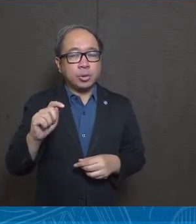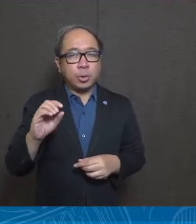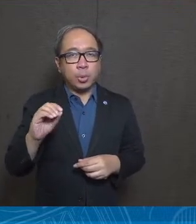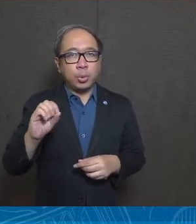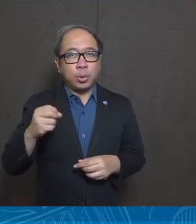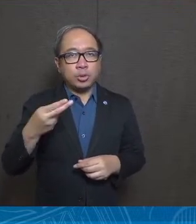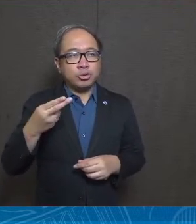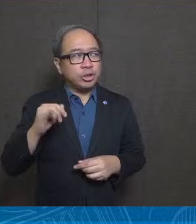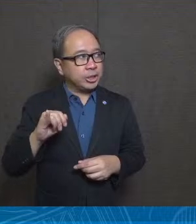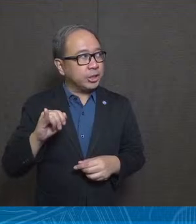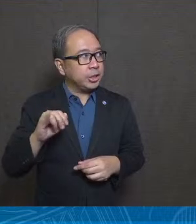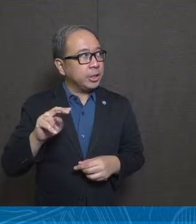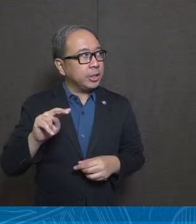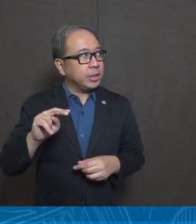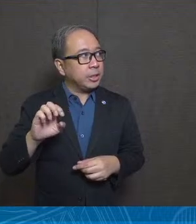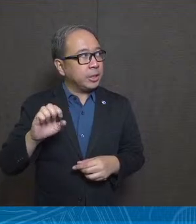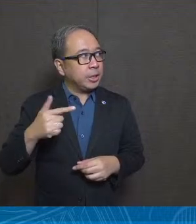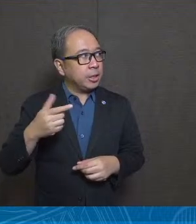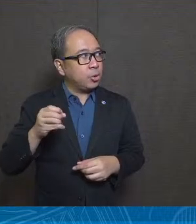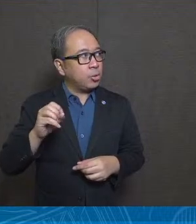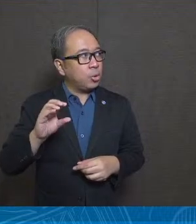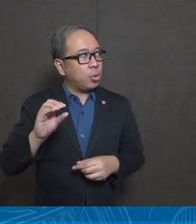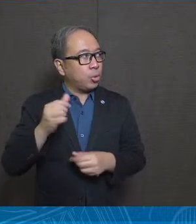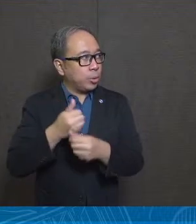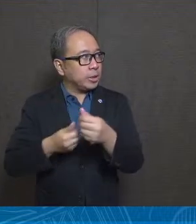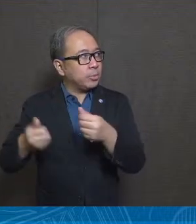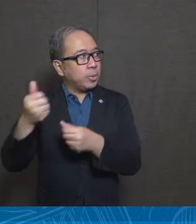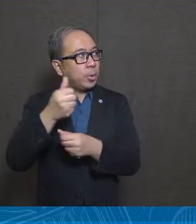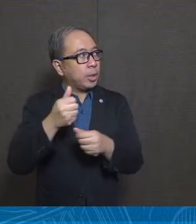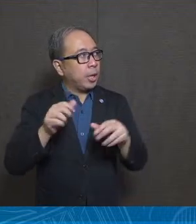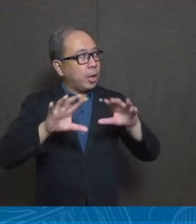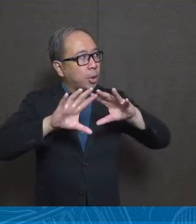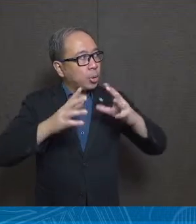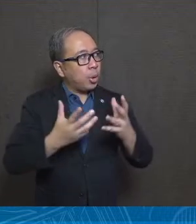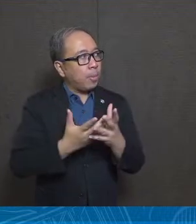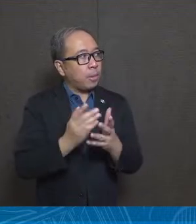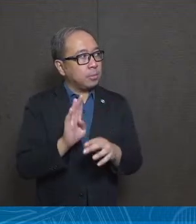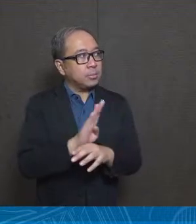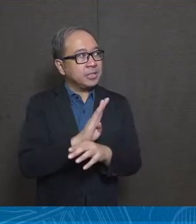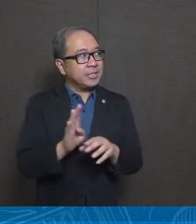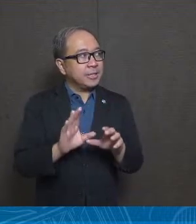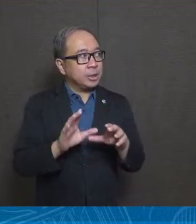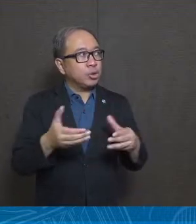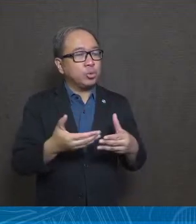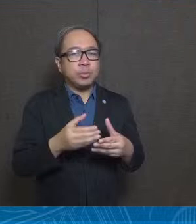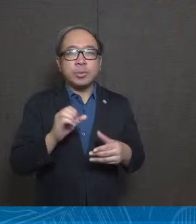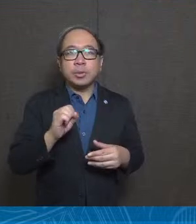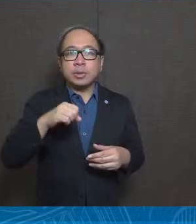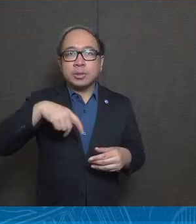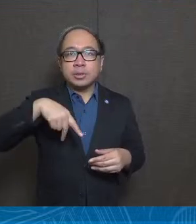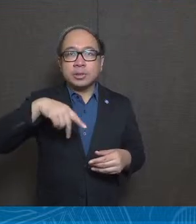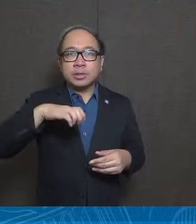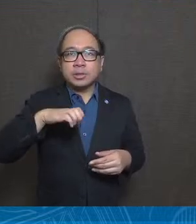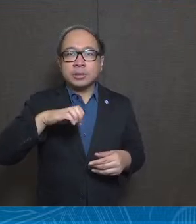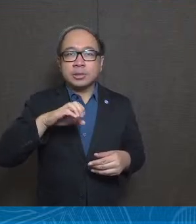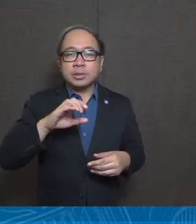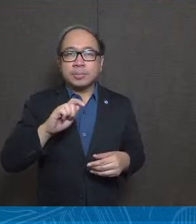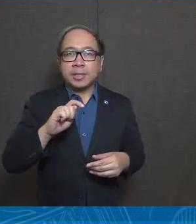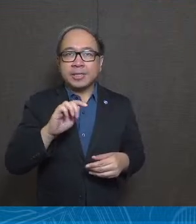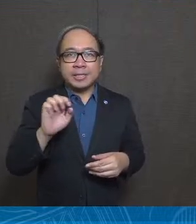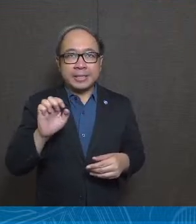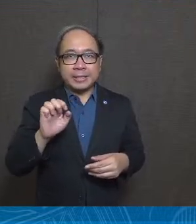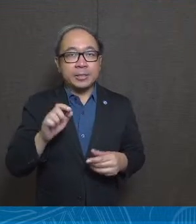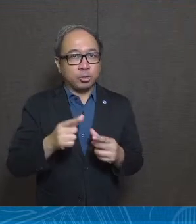COO and head of Global Business Group, SPECT Inc. in Japan. So Satoshi, please, the floor is yours. Yeah, thank